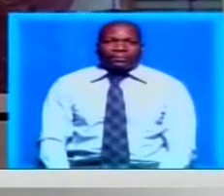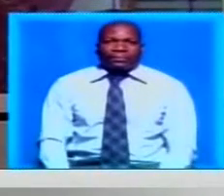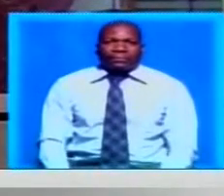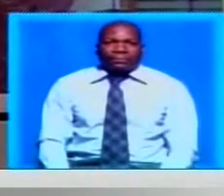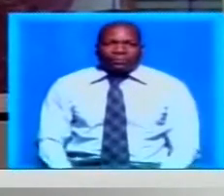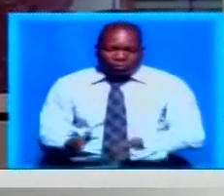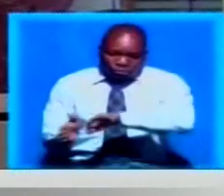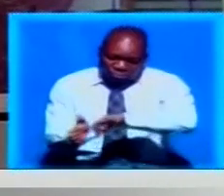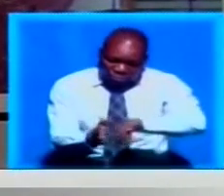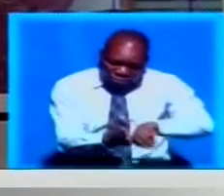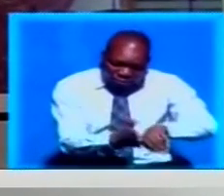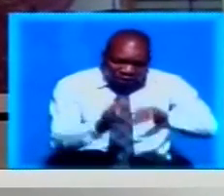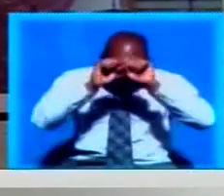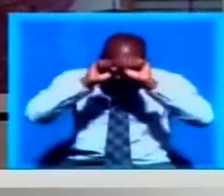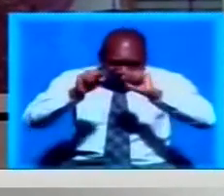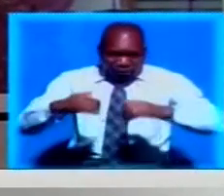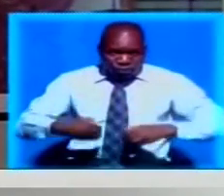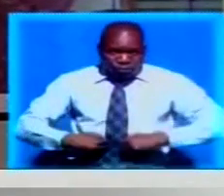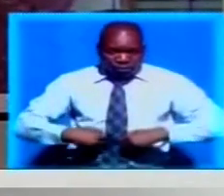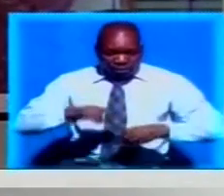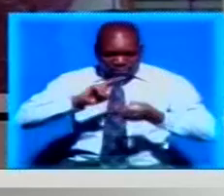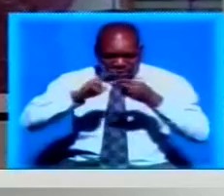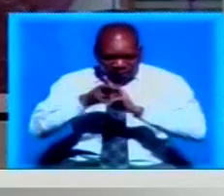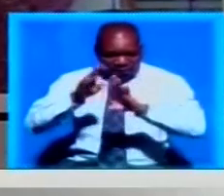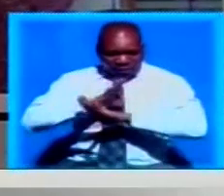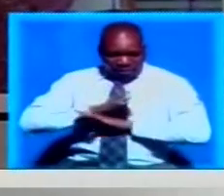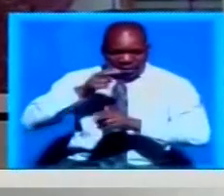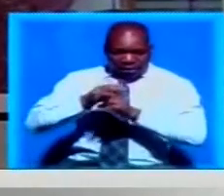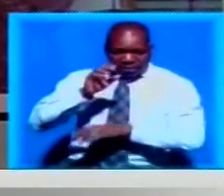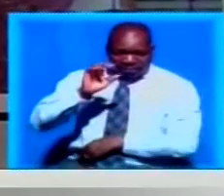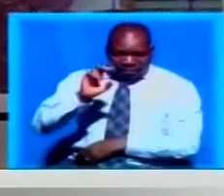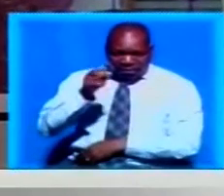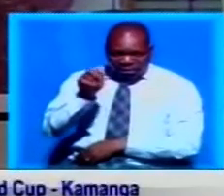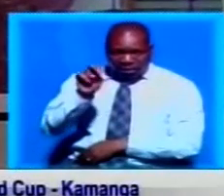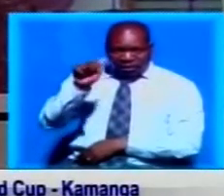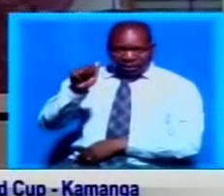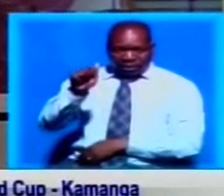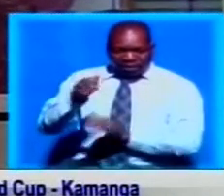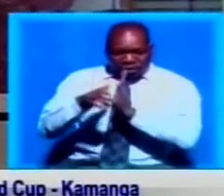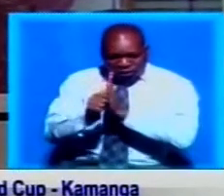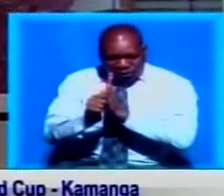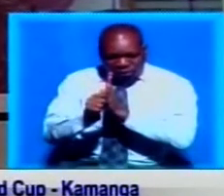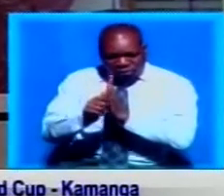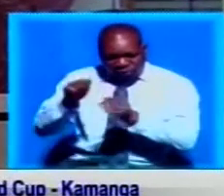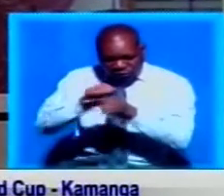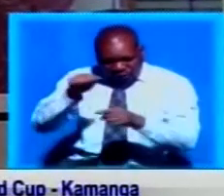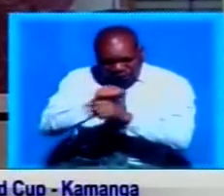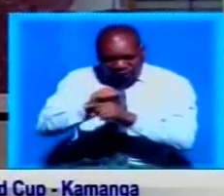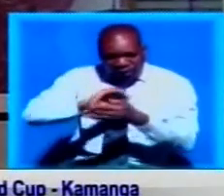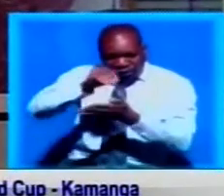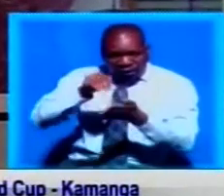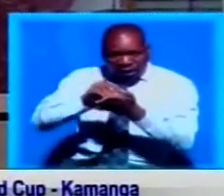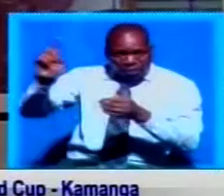Youth Network Zambia President Higriffs Chansa has urged the government to construct skills training centers across the